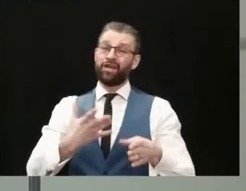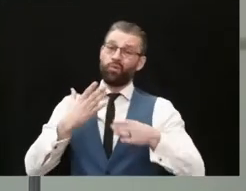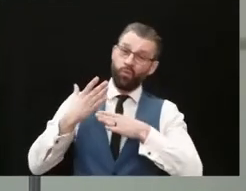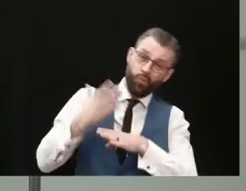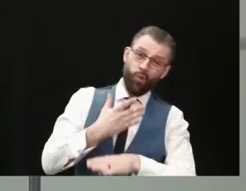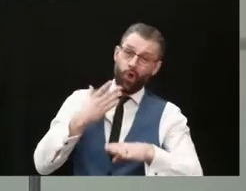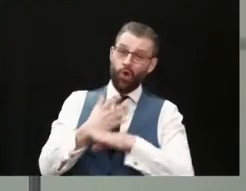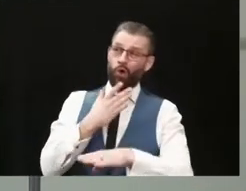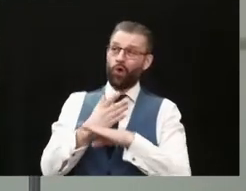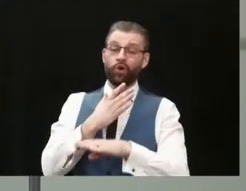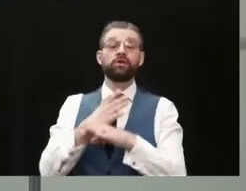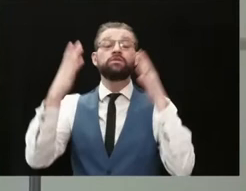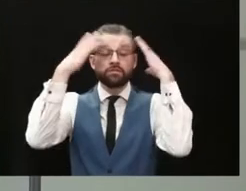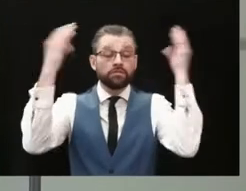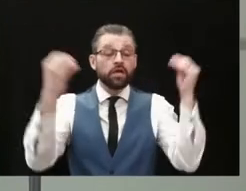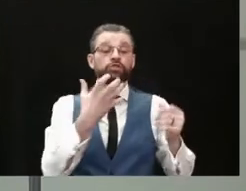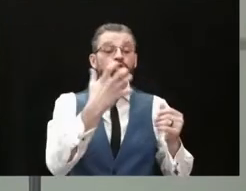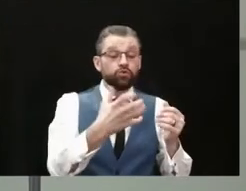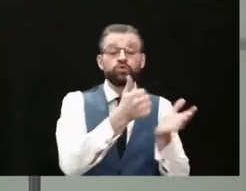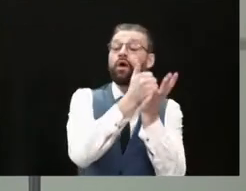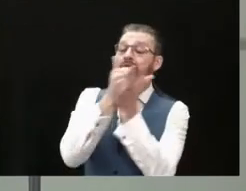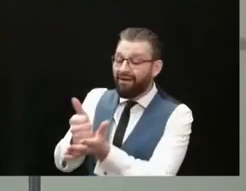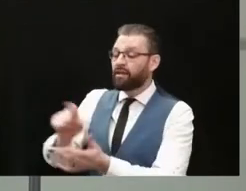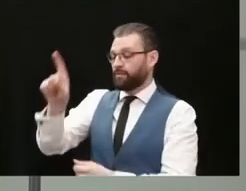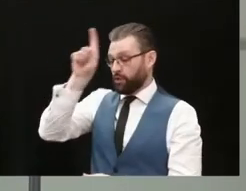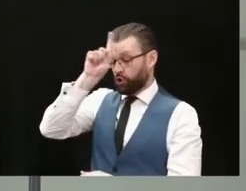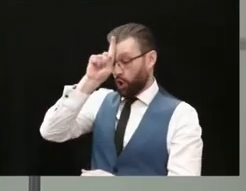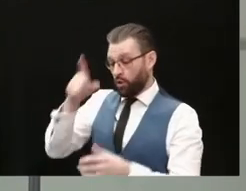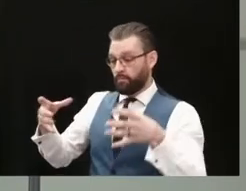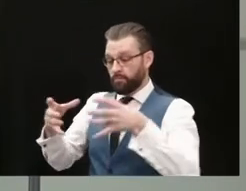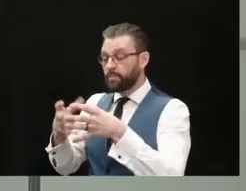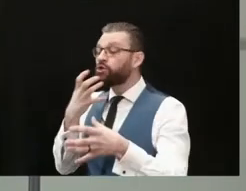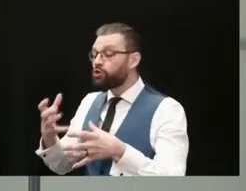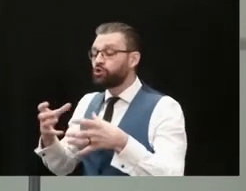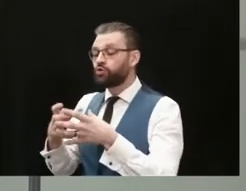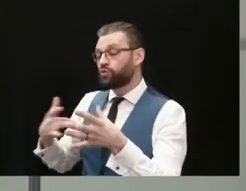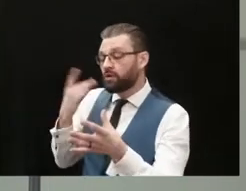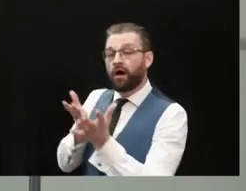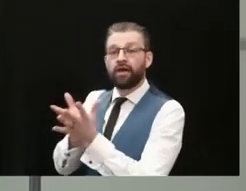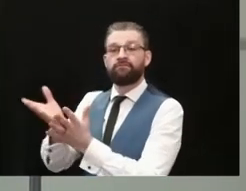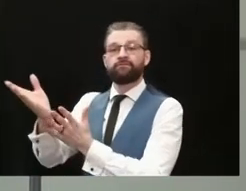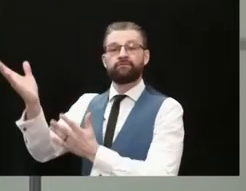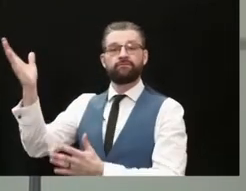get Dutch Jews to help their German co-religionists to survive.